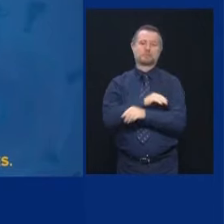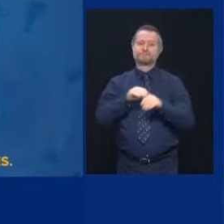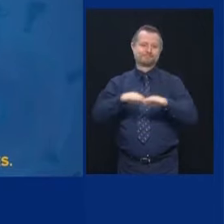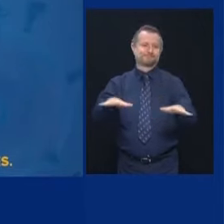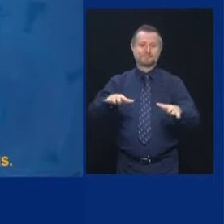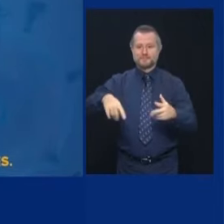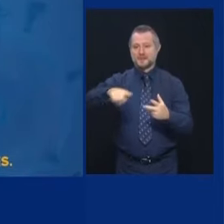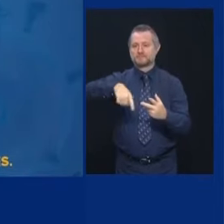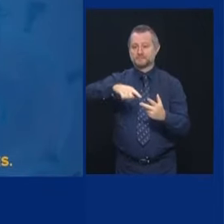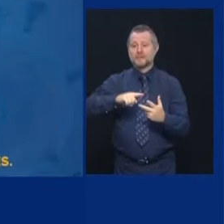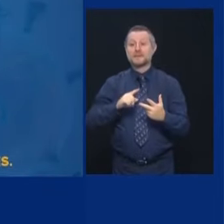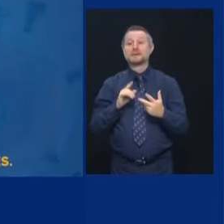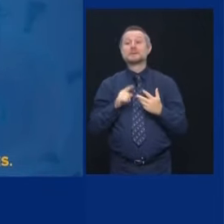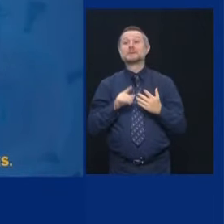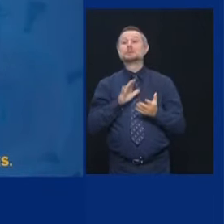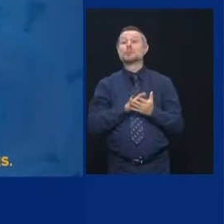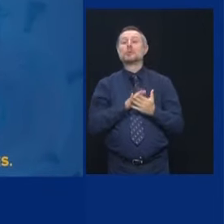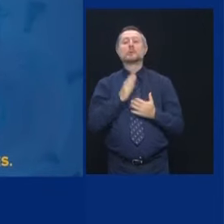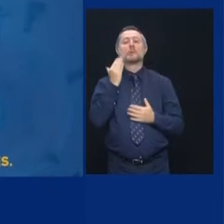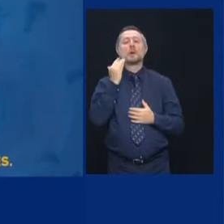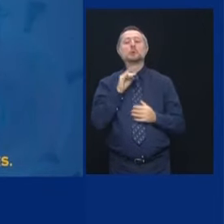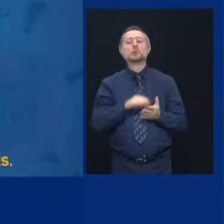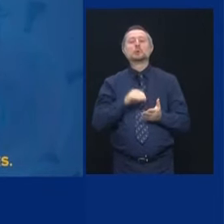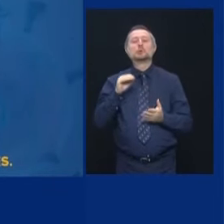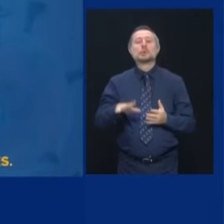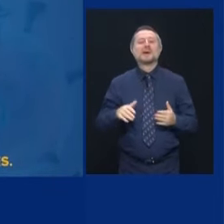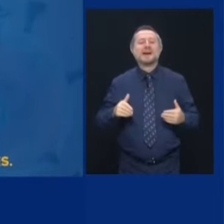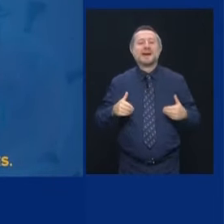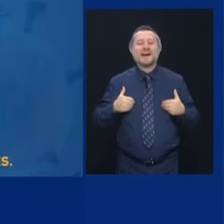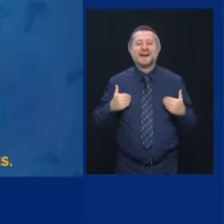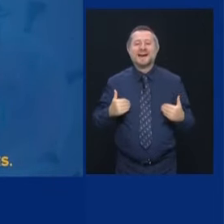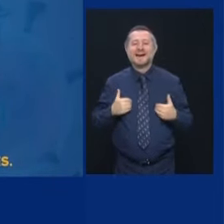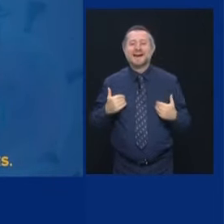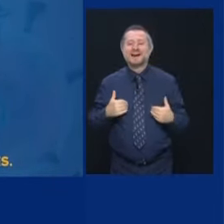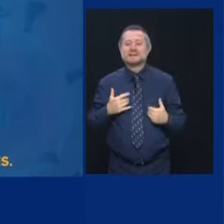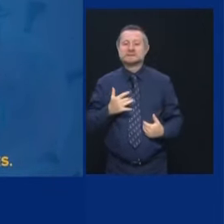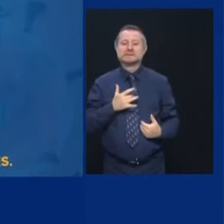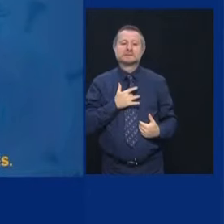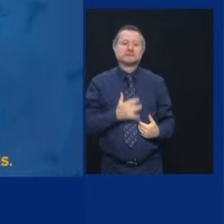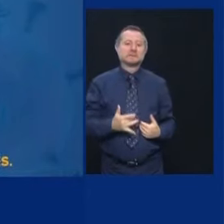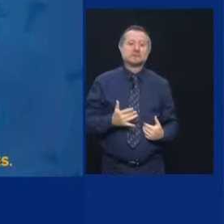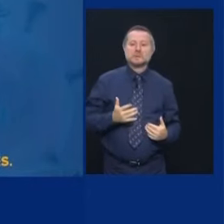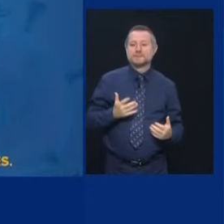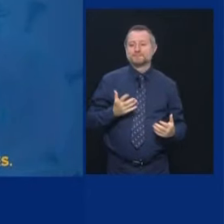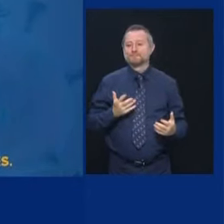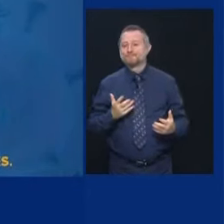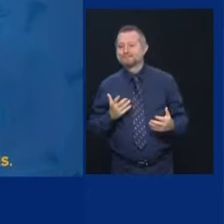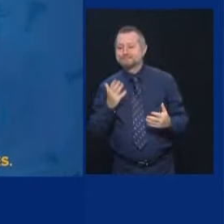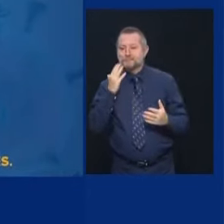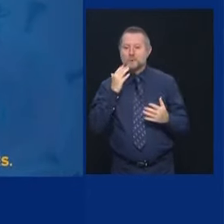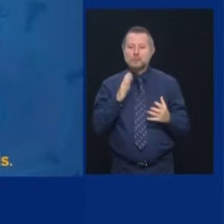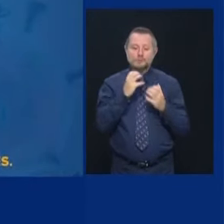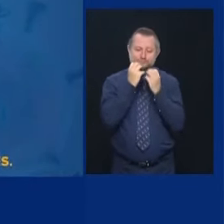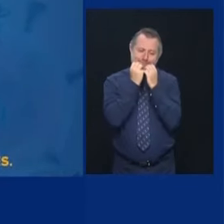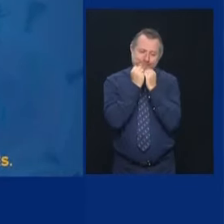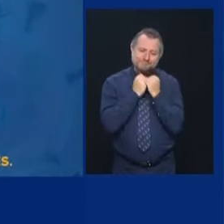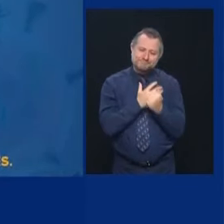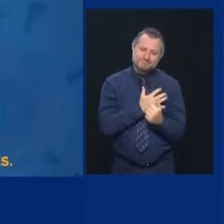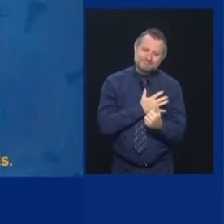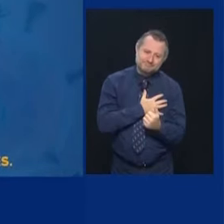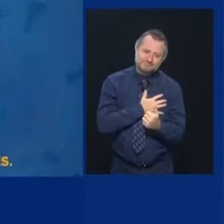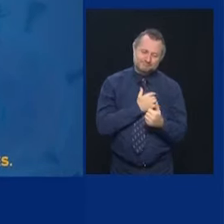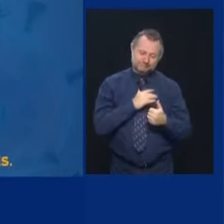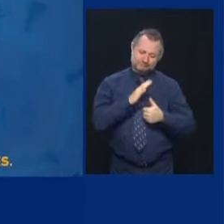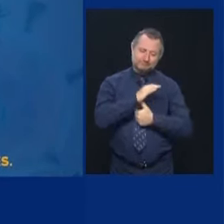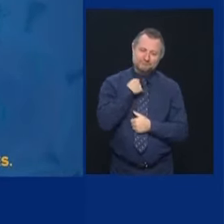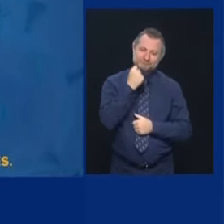they're students, and that's where our heart goes, our priority goes. But in terms